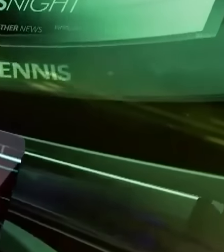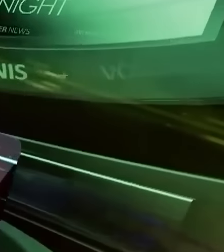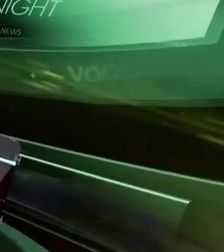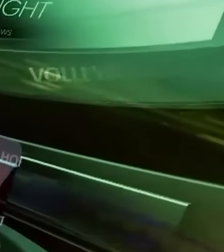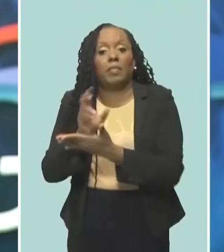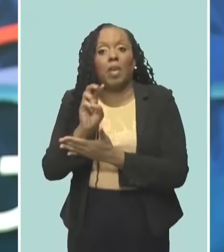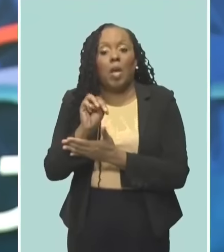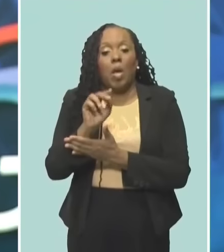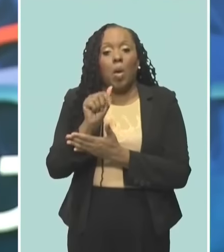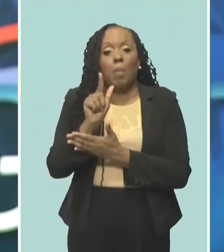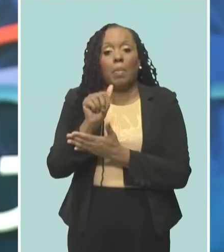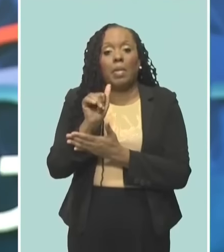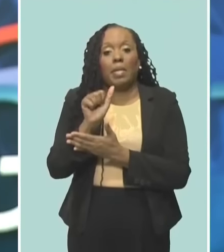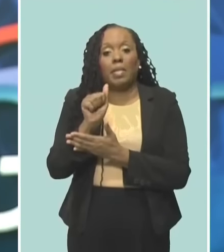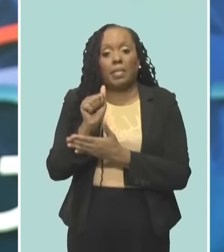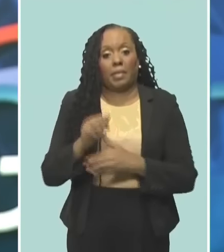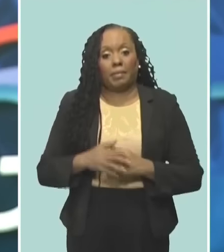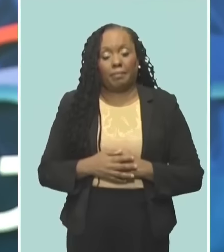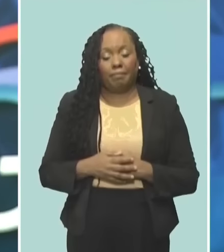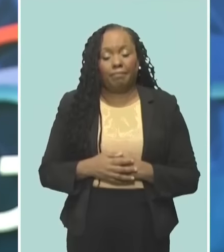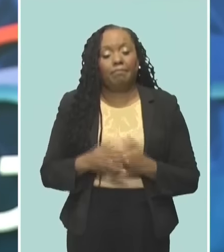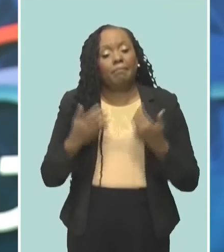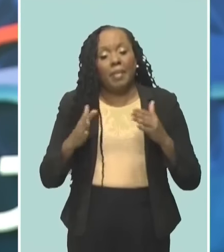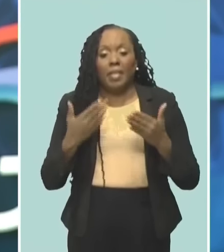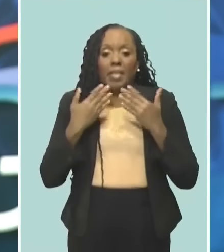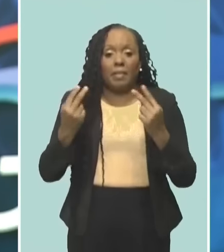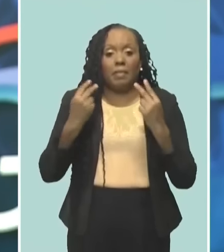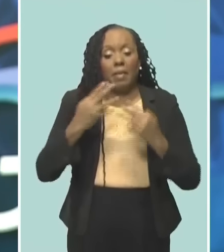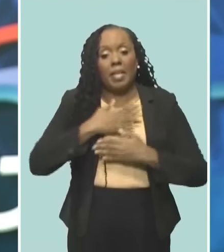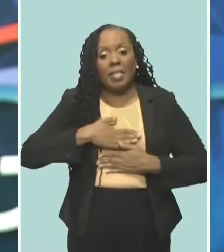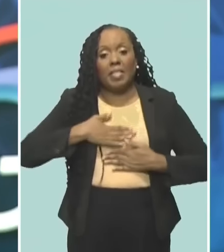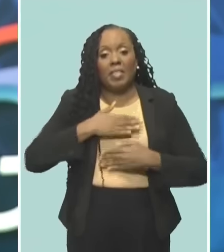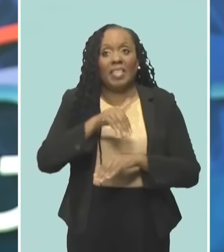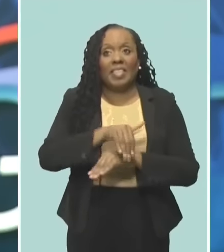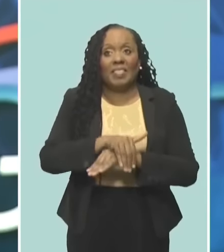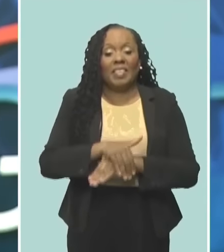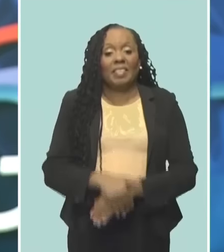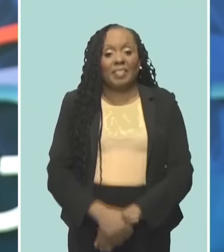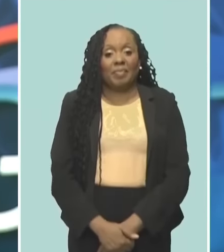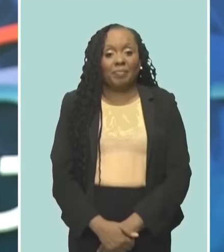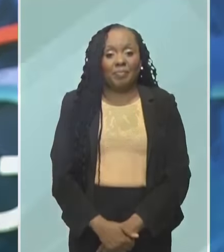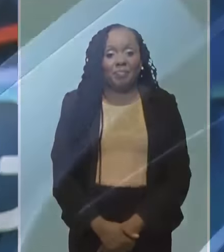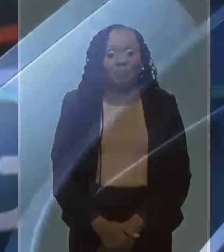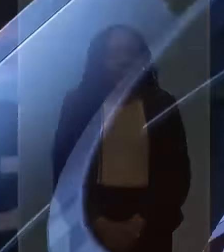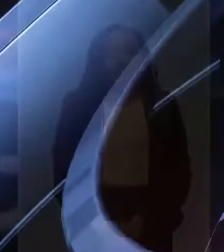That's news. Thanks for viewing, and do enjoy the rest of your evening.